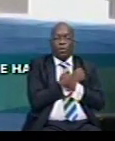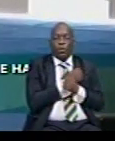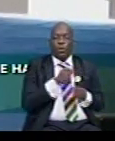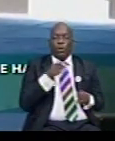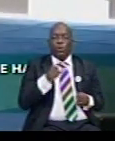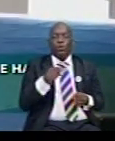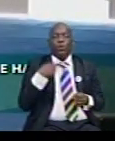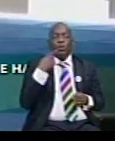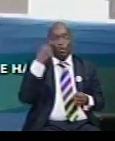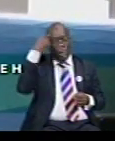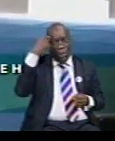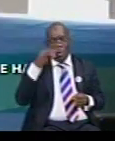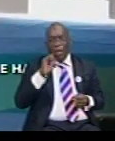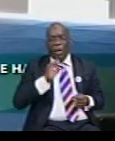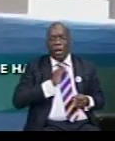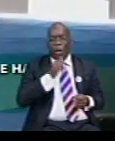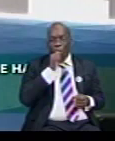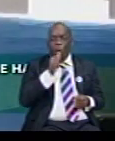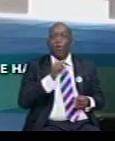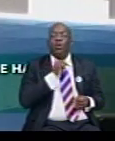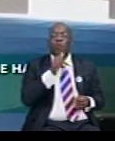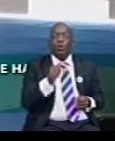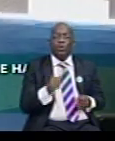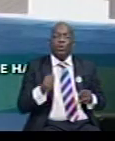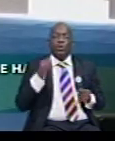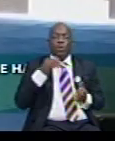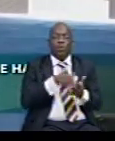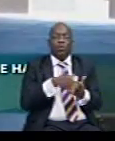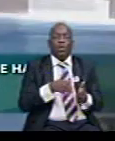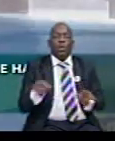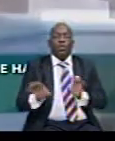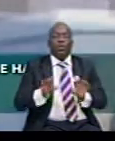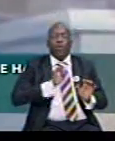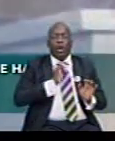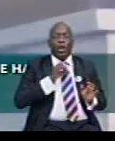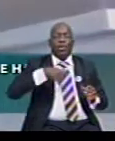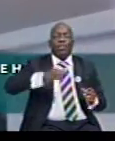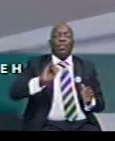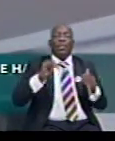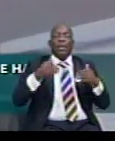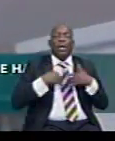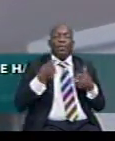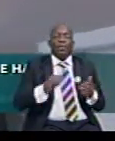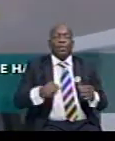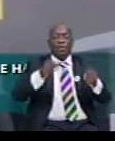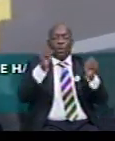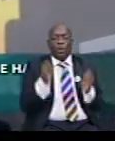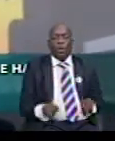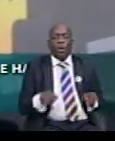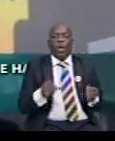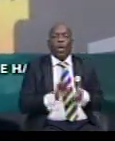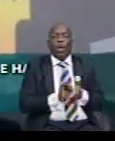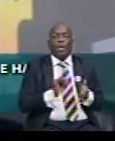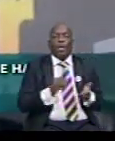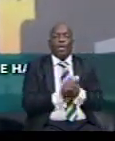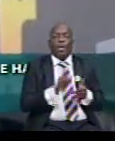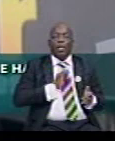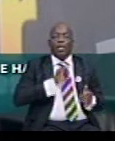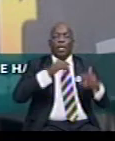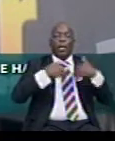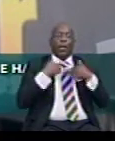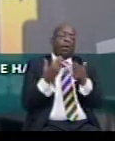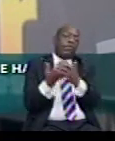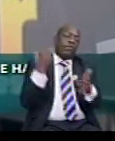weak and weary now? Do I think I have the energy I used to have when I was 25,